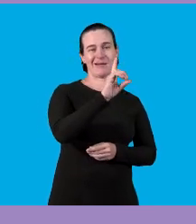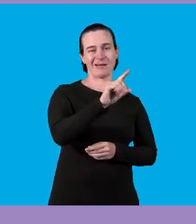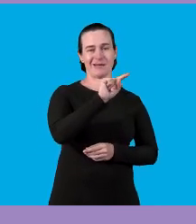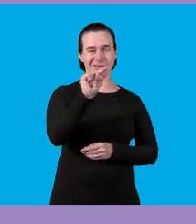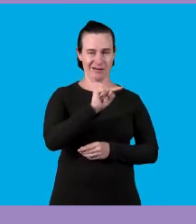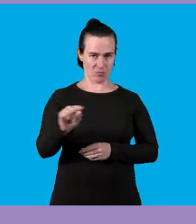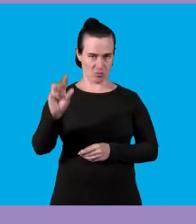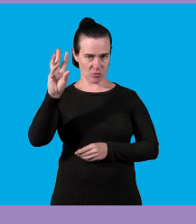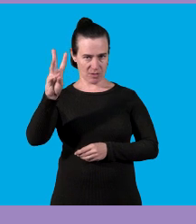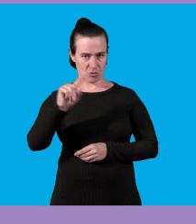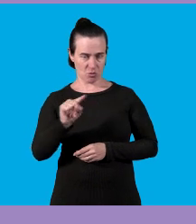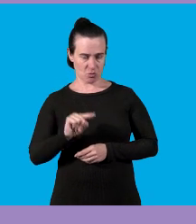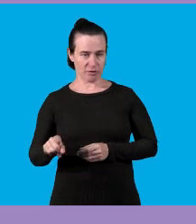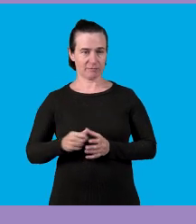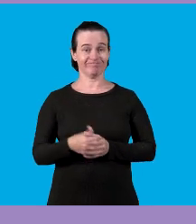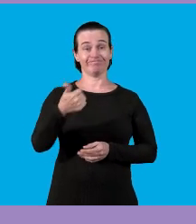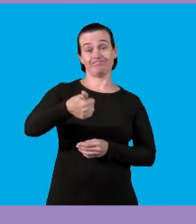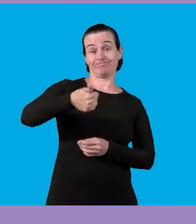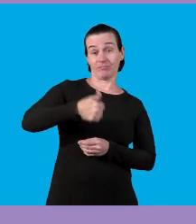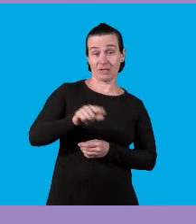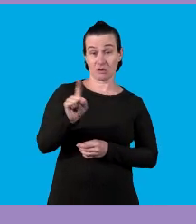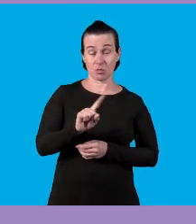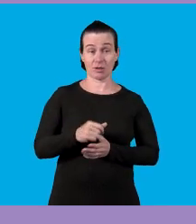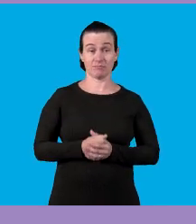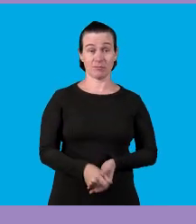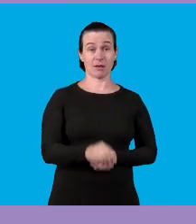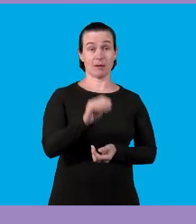WZ. The next marking would be